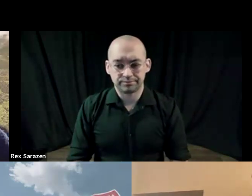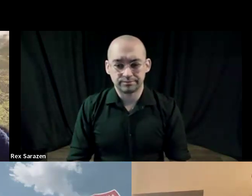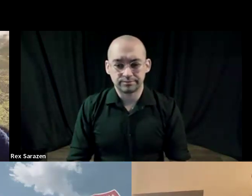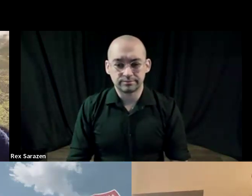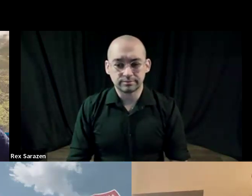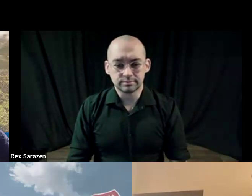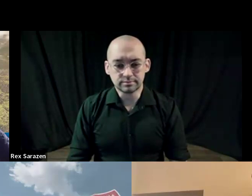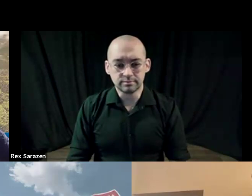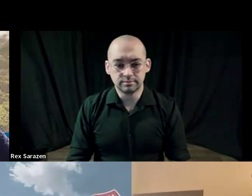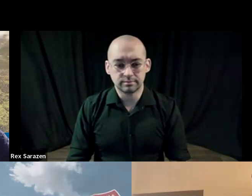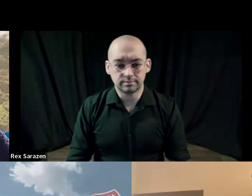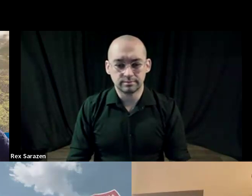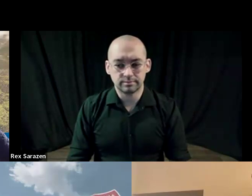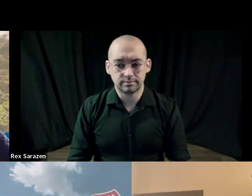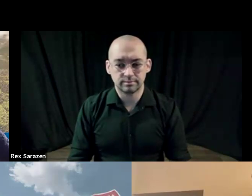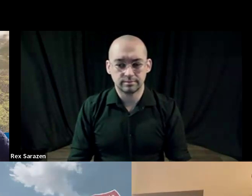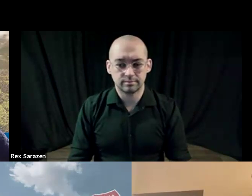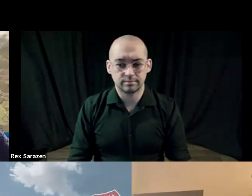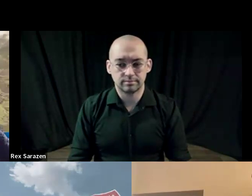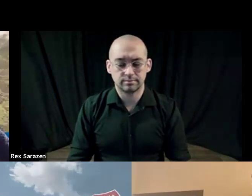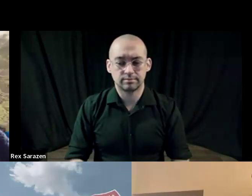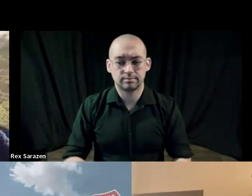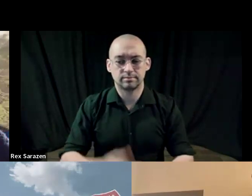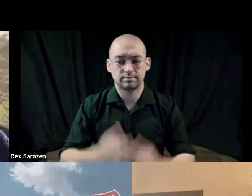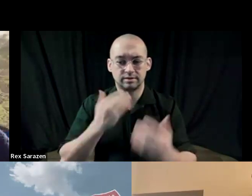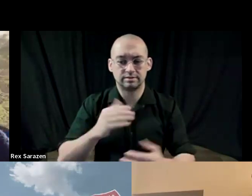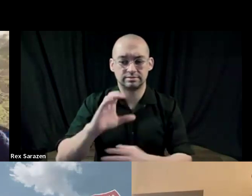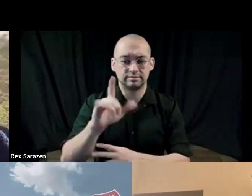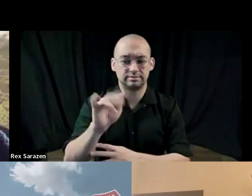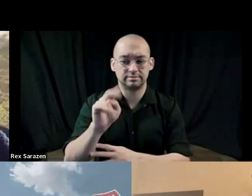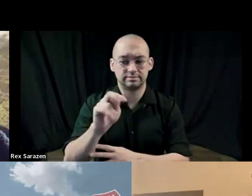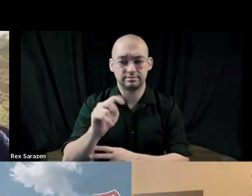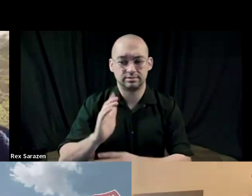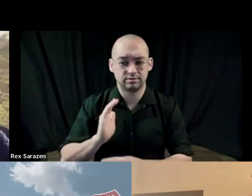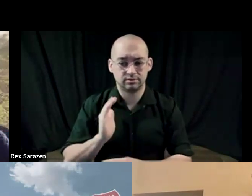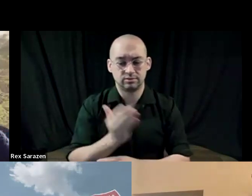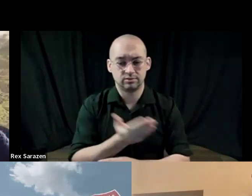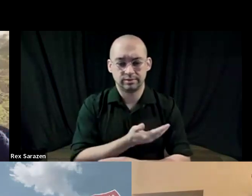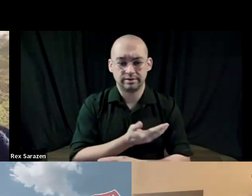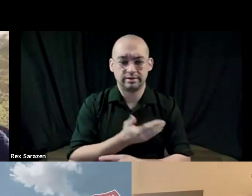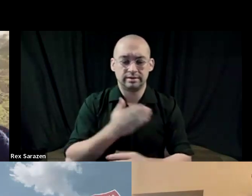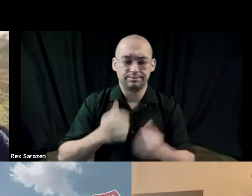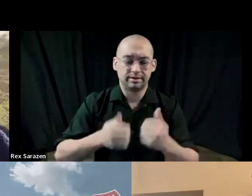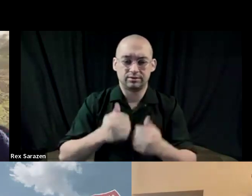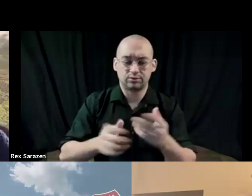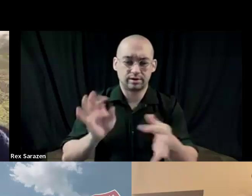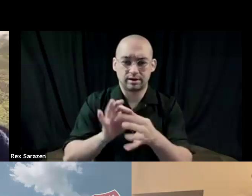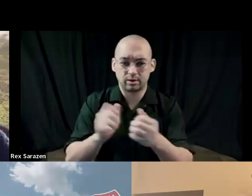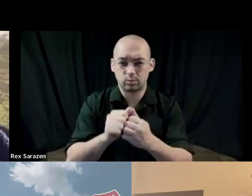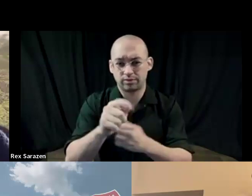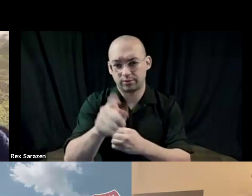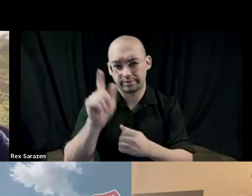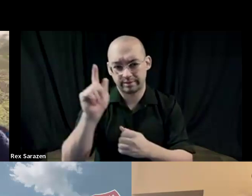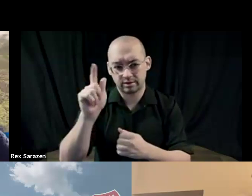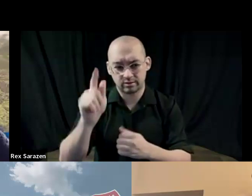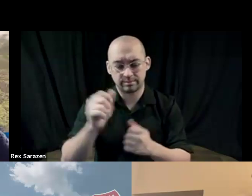Thank you, Clint. Thanks, Clint. Yeah. We'll either loop back with you online and make sure that we connect